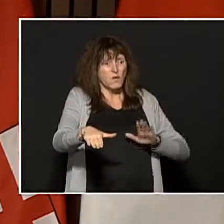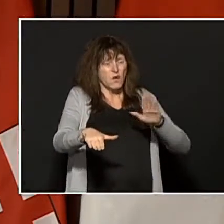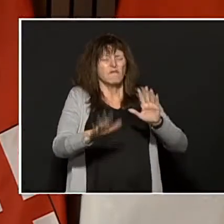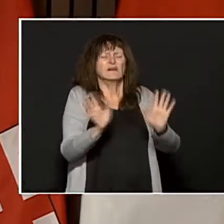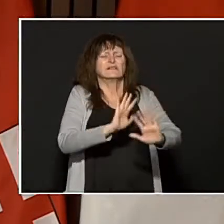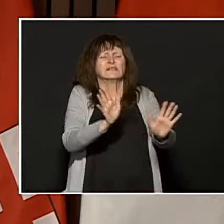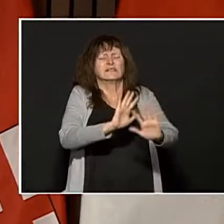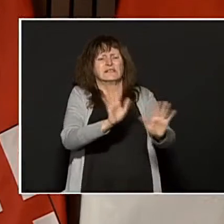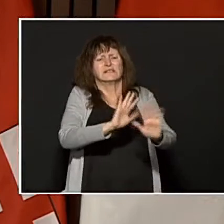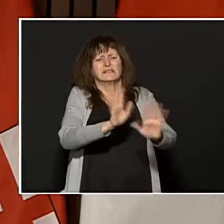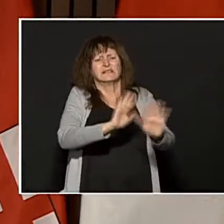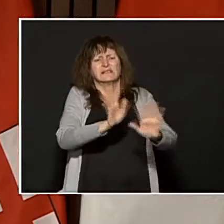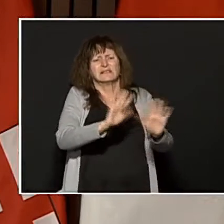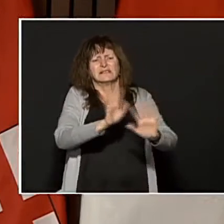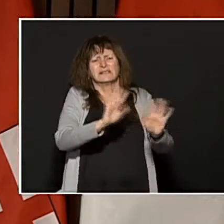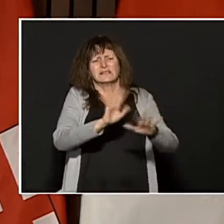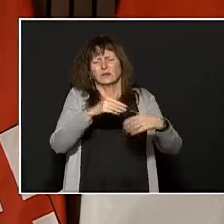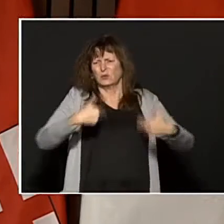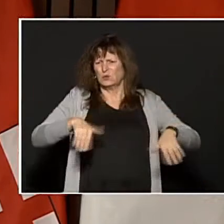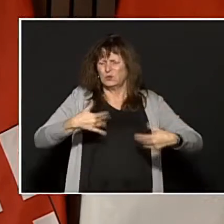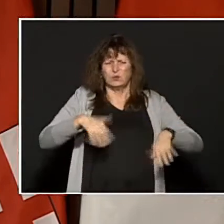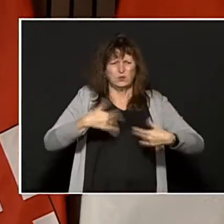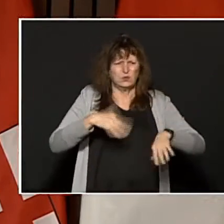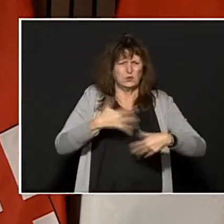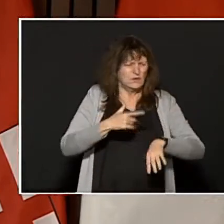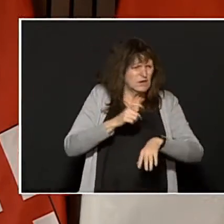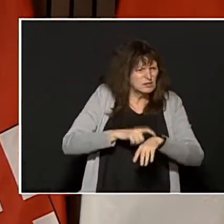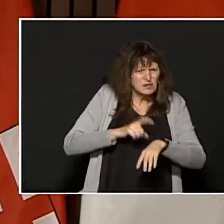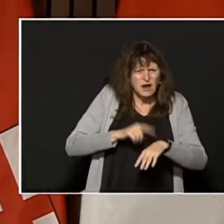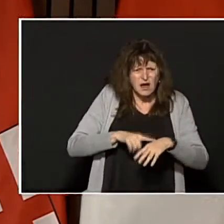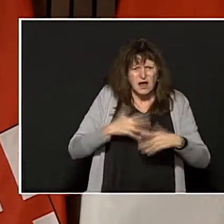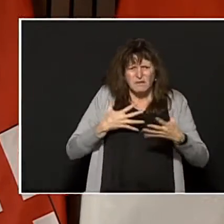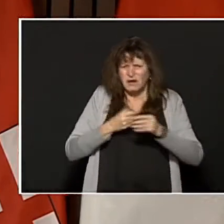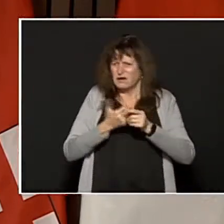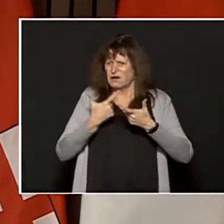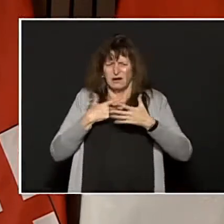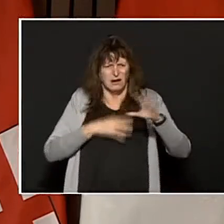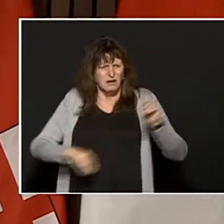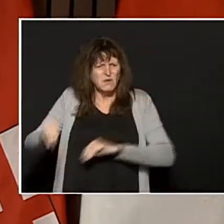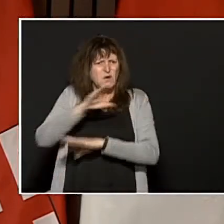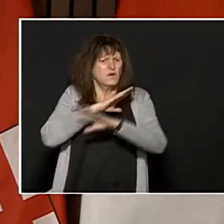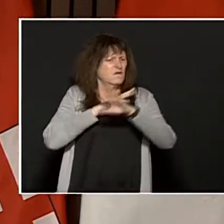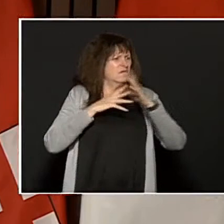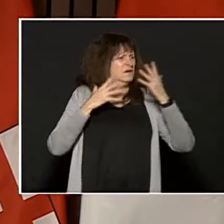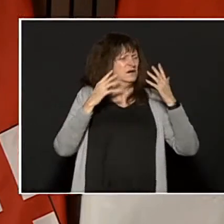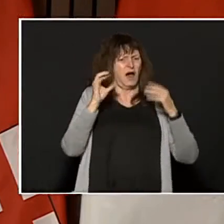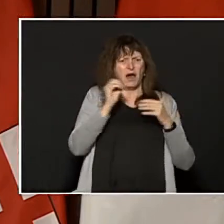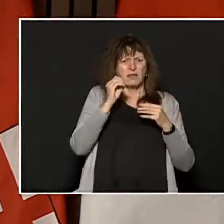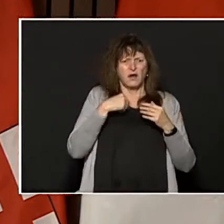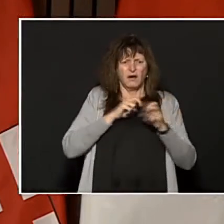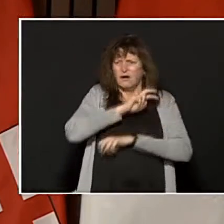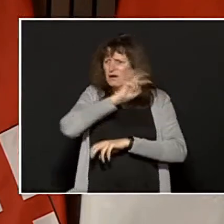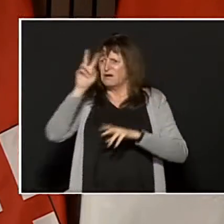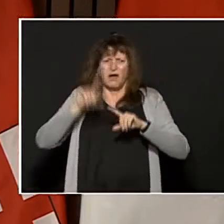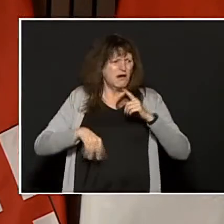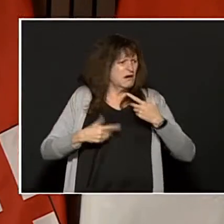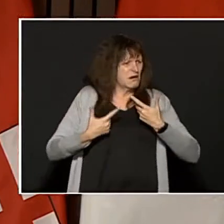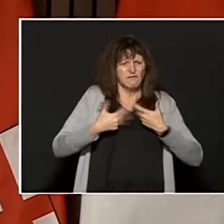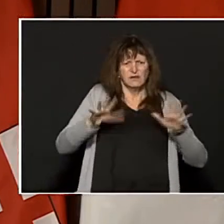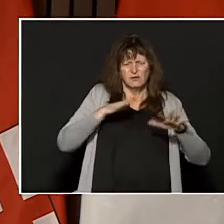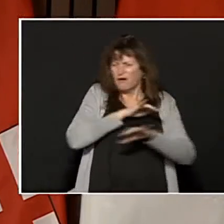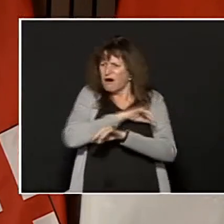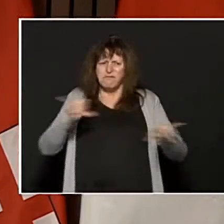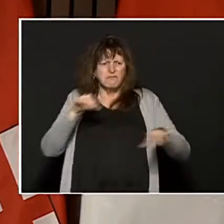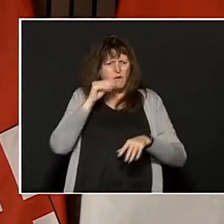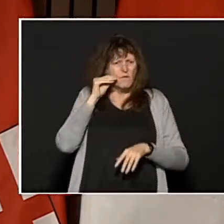means we need to restrict movement into and around the province. The second thing I take from these data is that we, Ontarians, actually have the